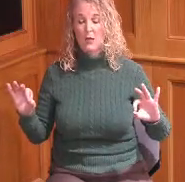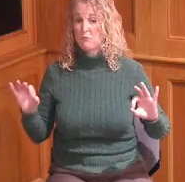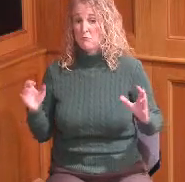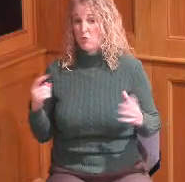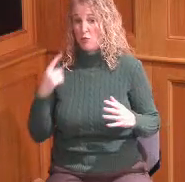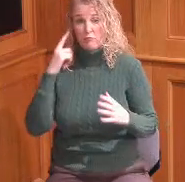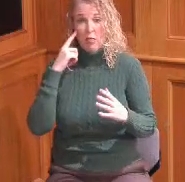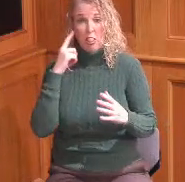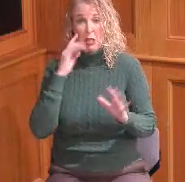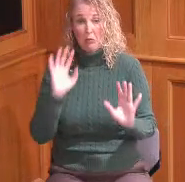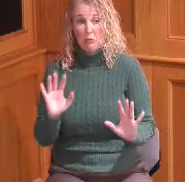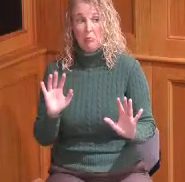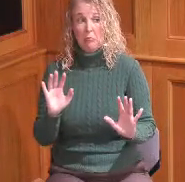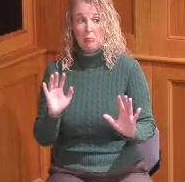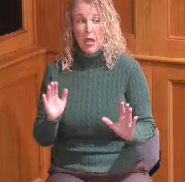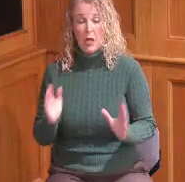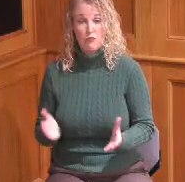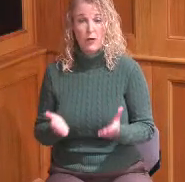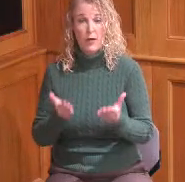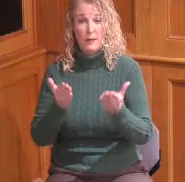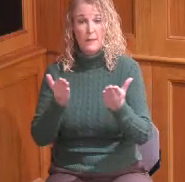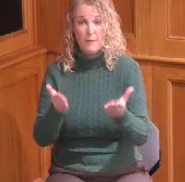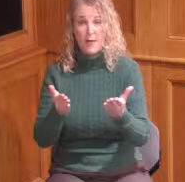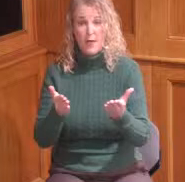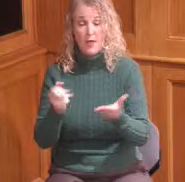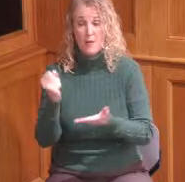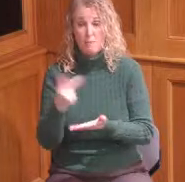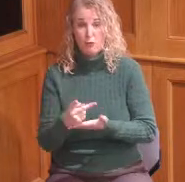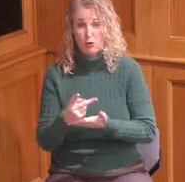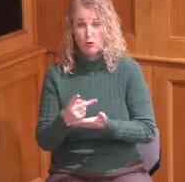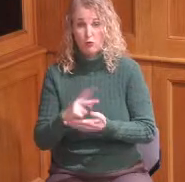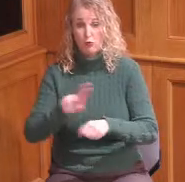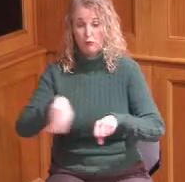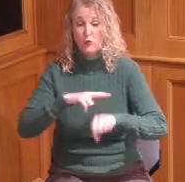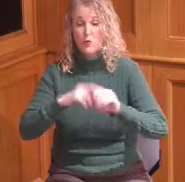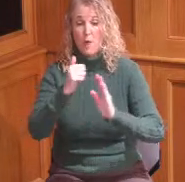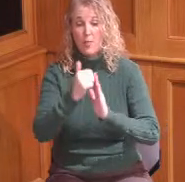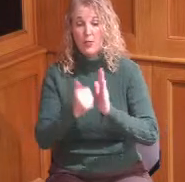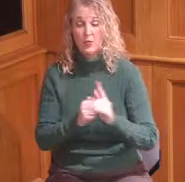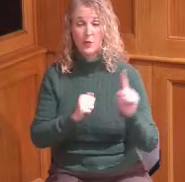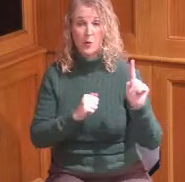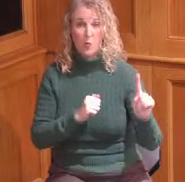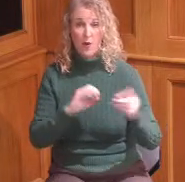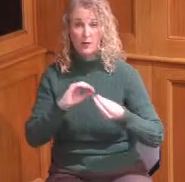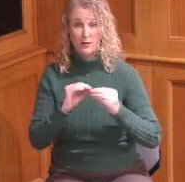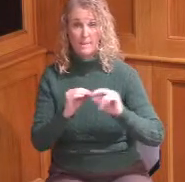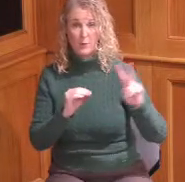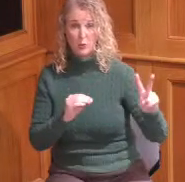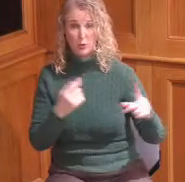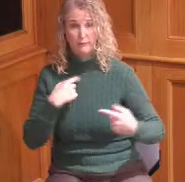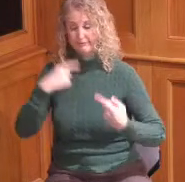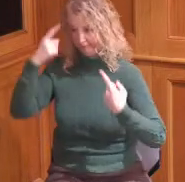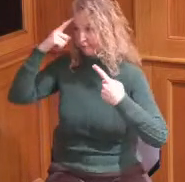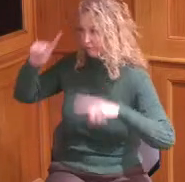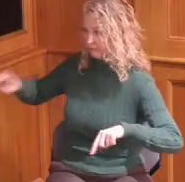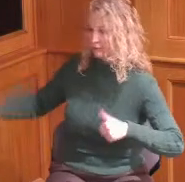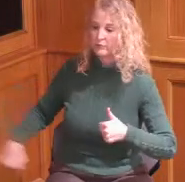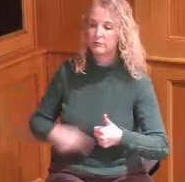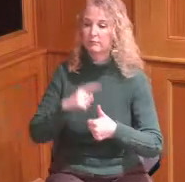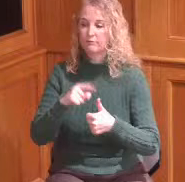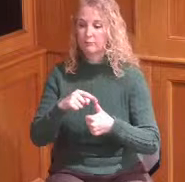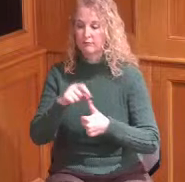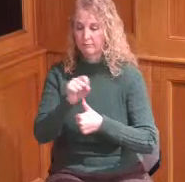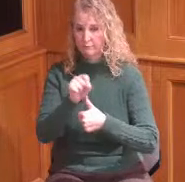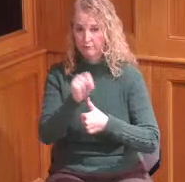questions or comments, I'm going to recommend that we approve of regular agenda items 1 and 2. Second. Commissioner